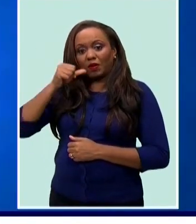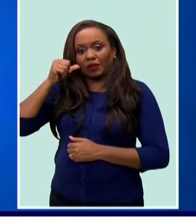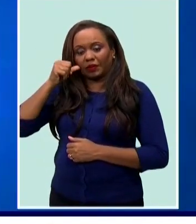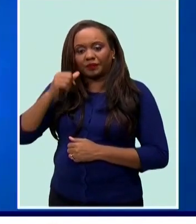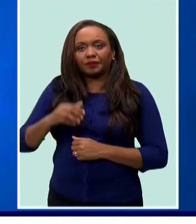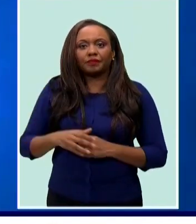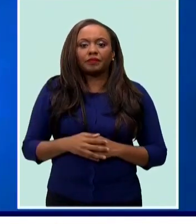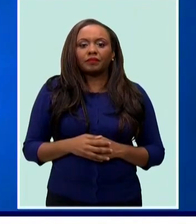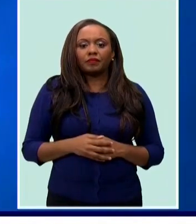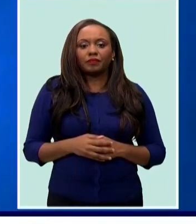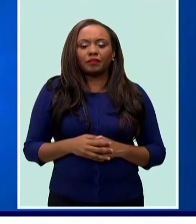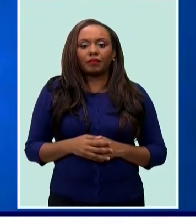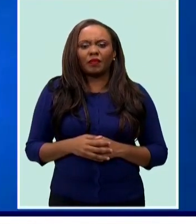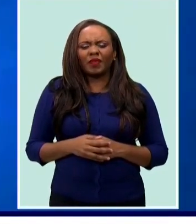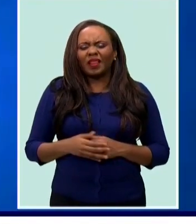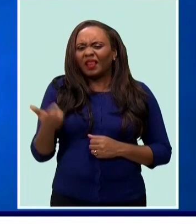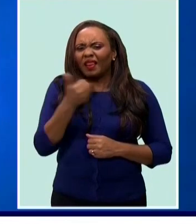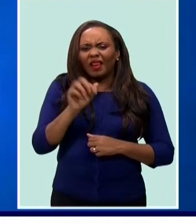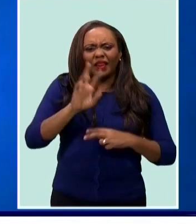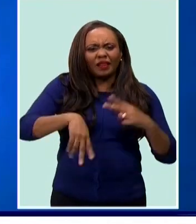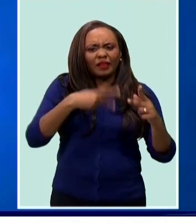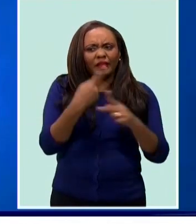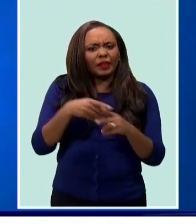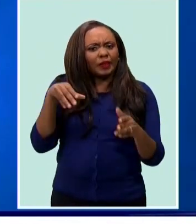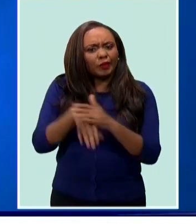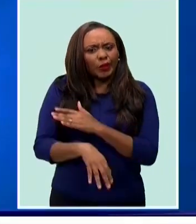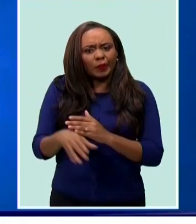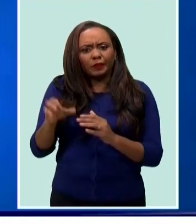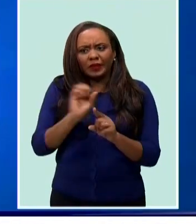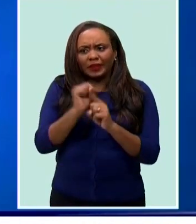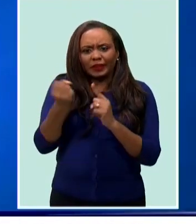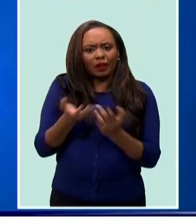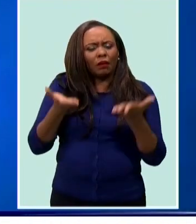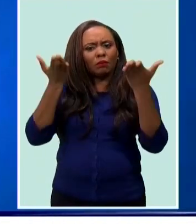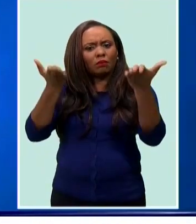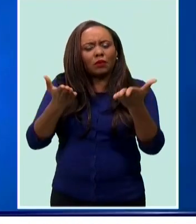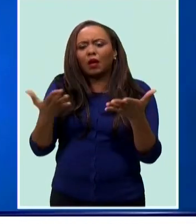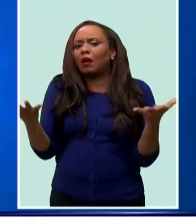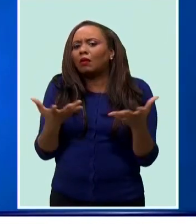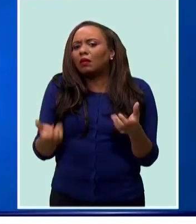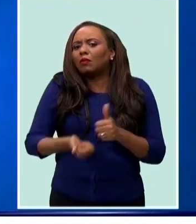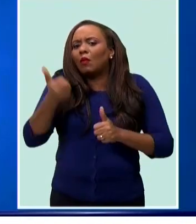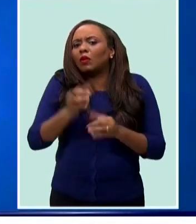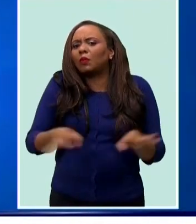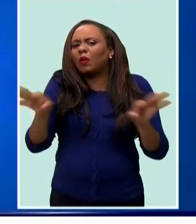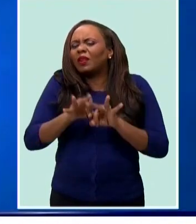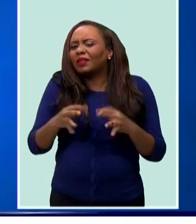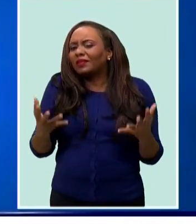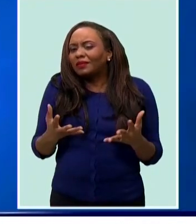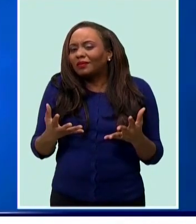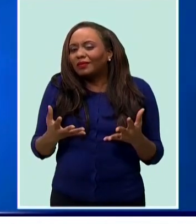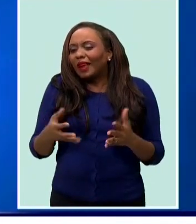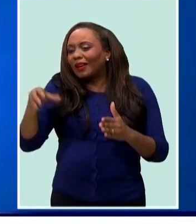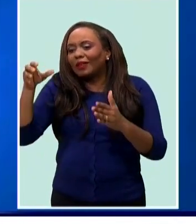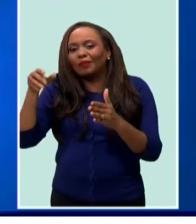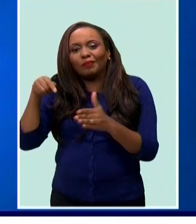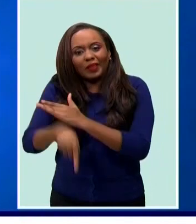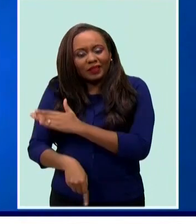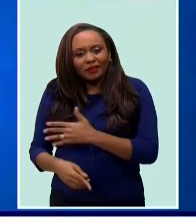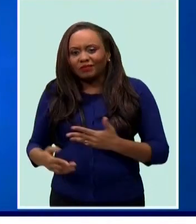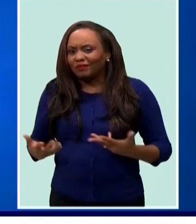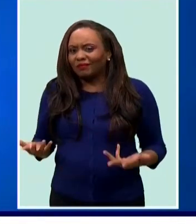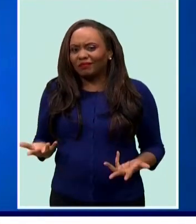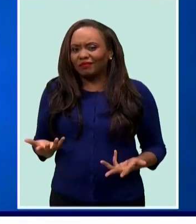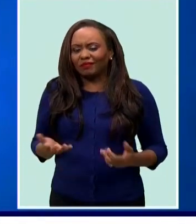Of any kind of criminal case that could be of greater priority than a murder case. There